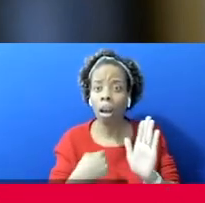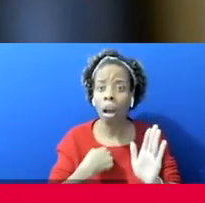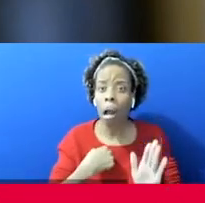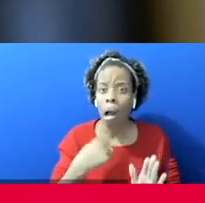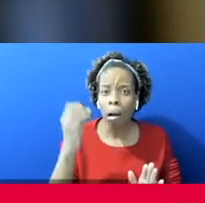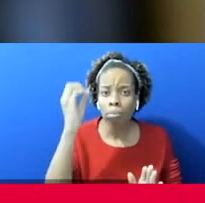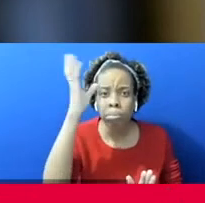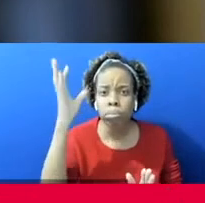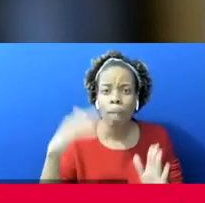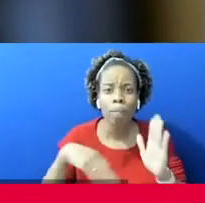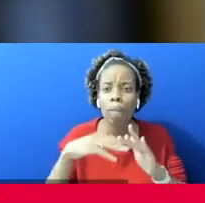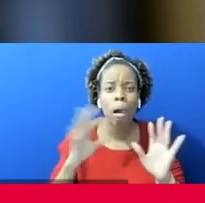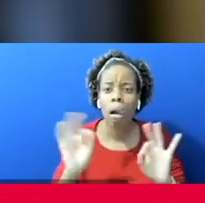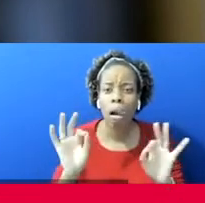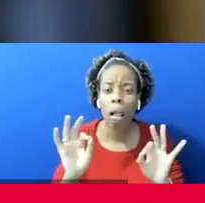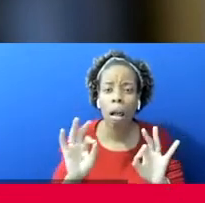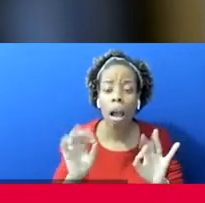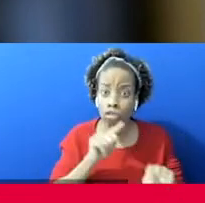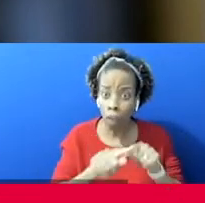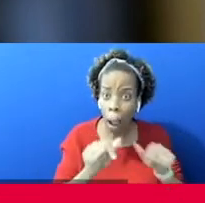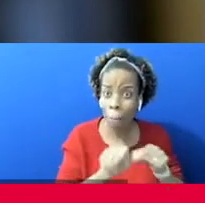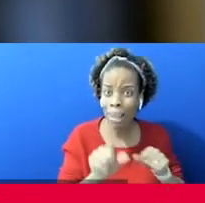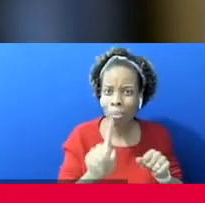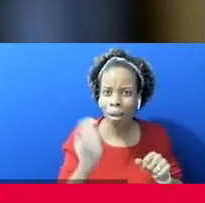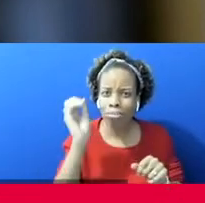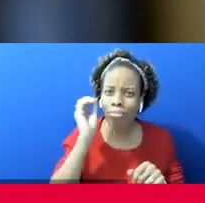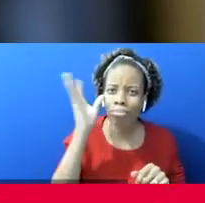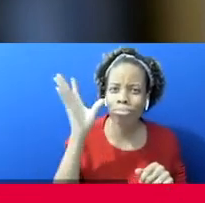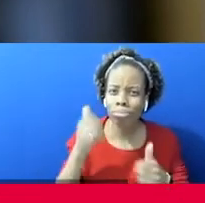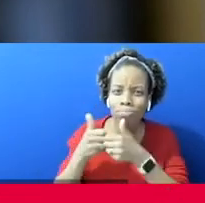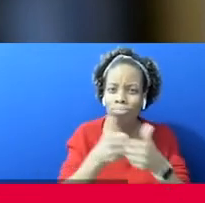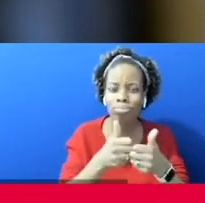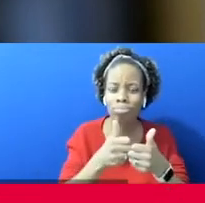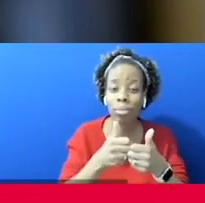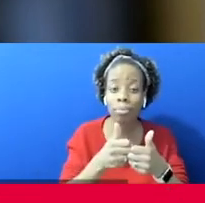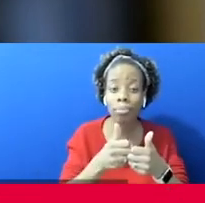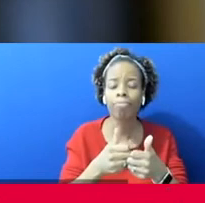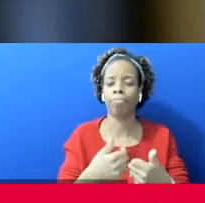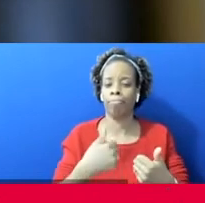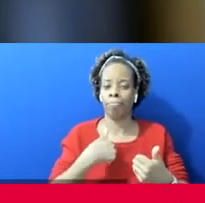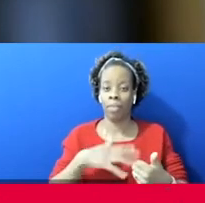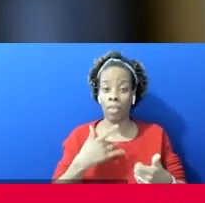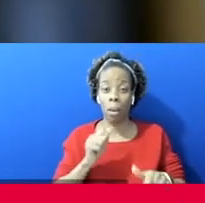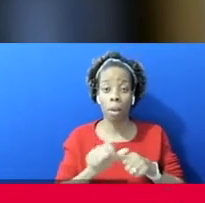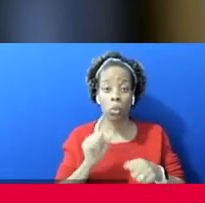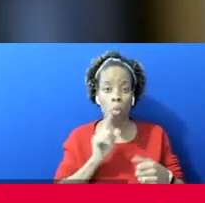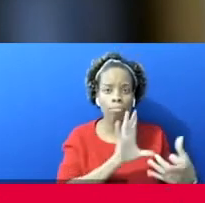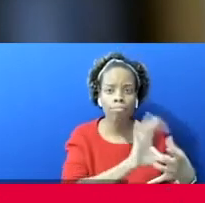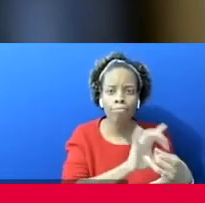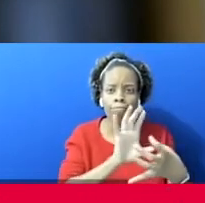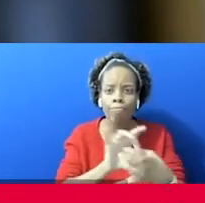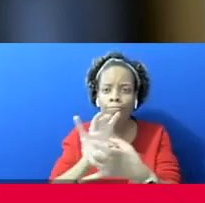space. So one of the things that is most successful is working across community groups, recognizing how often our own